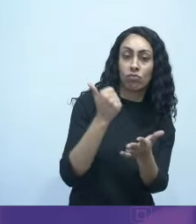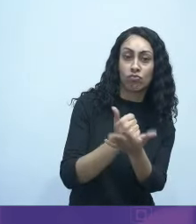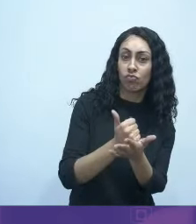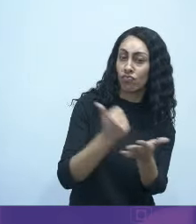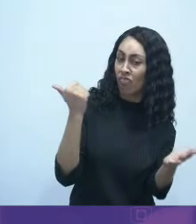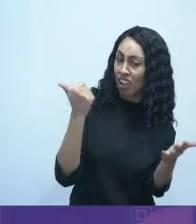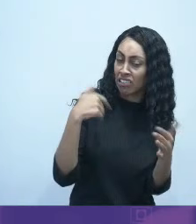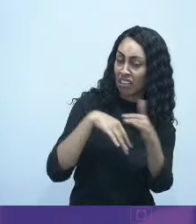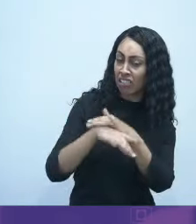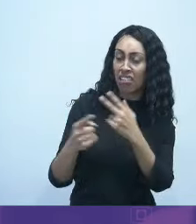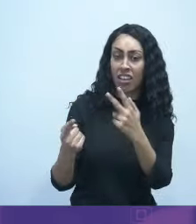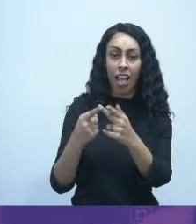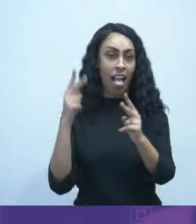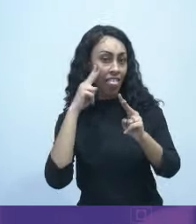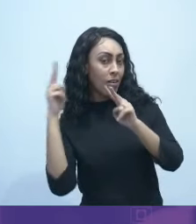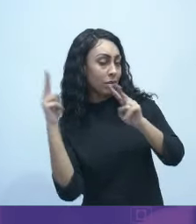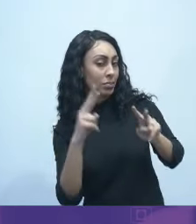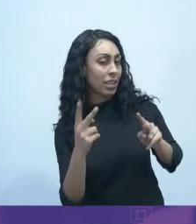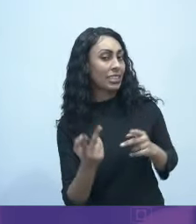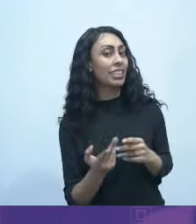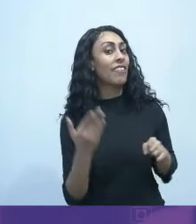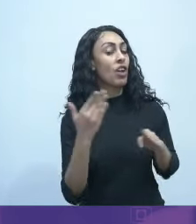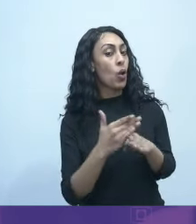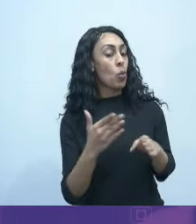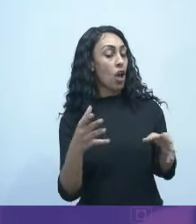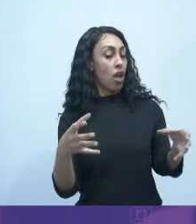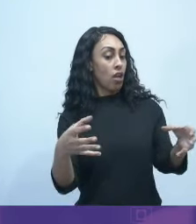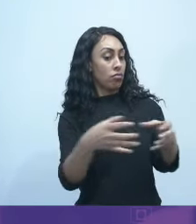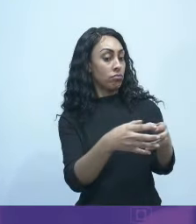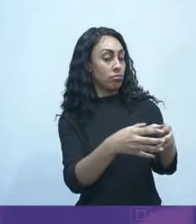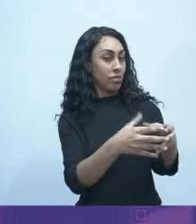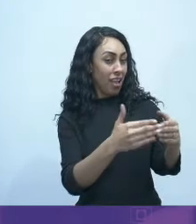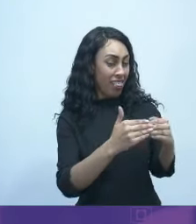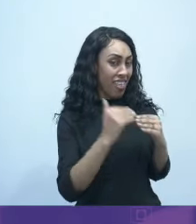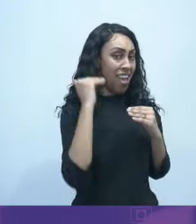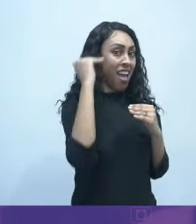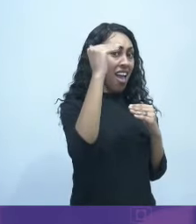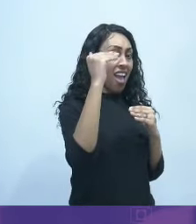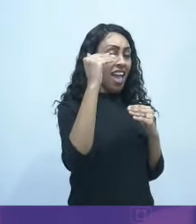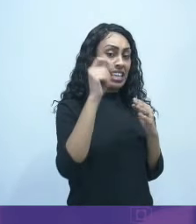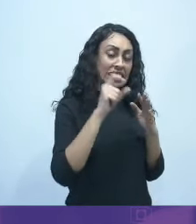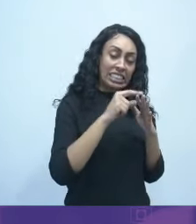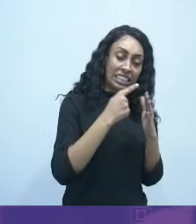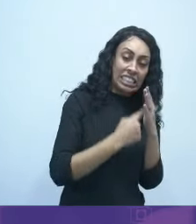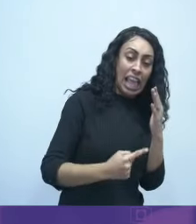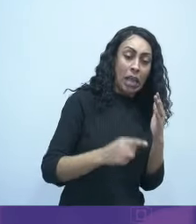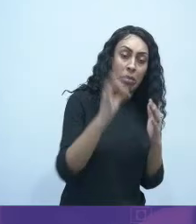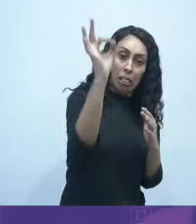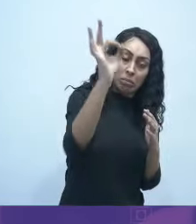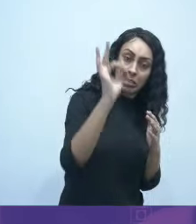aspect, in your workforce demographic, which is one of the highest percentages of disabled people